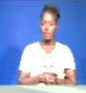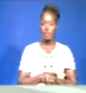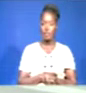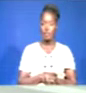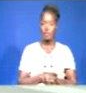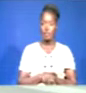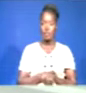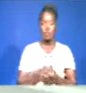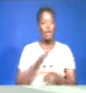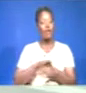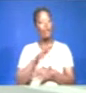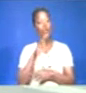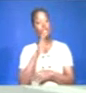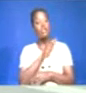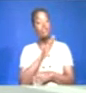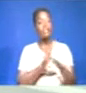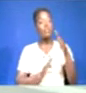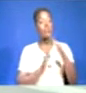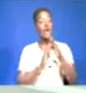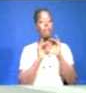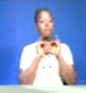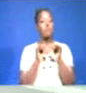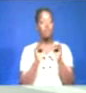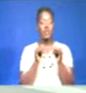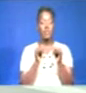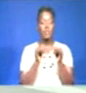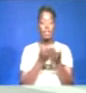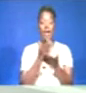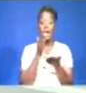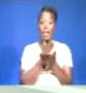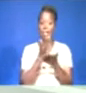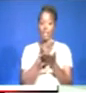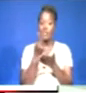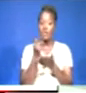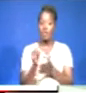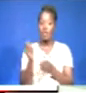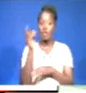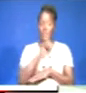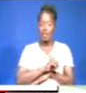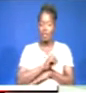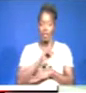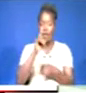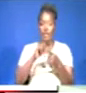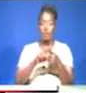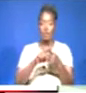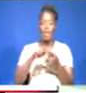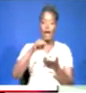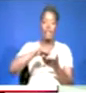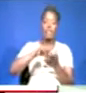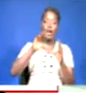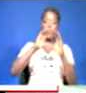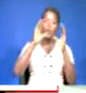Good evening. This is Prime Edition, and it is exactly 25 days to the Qatar World